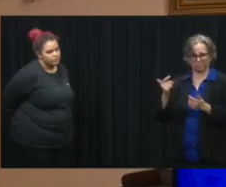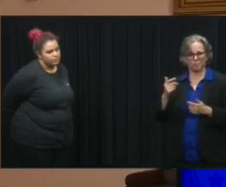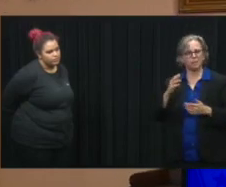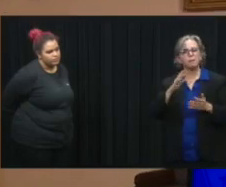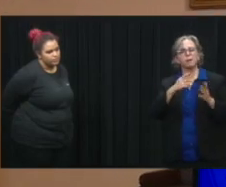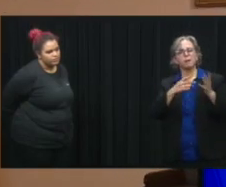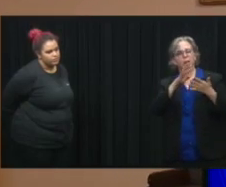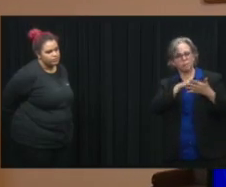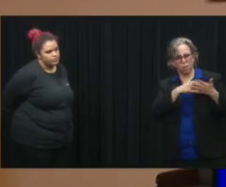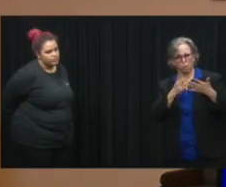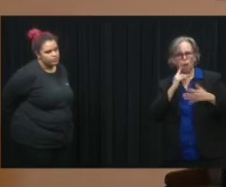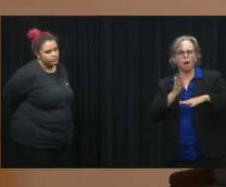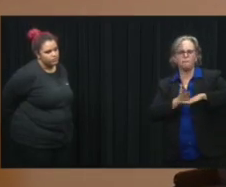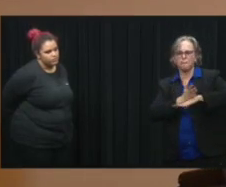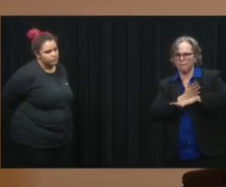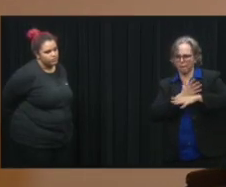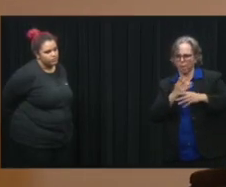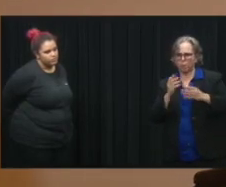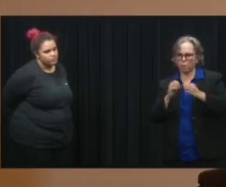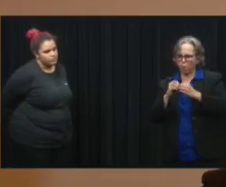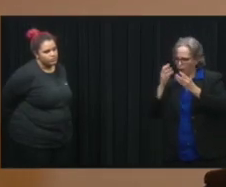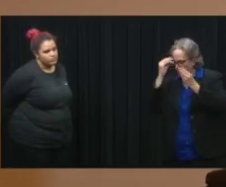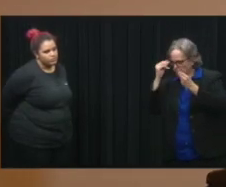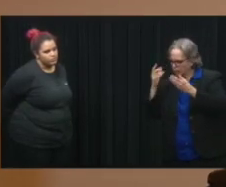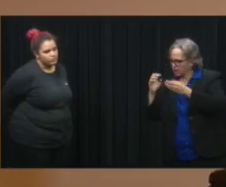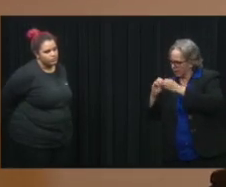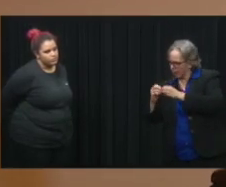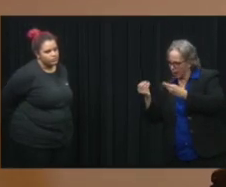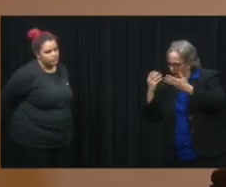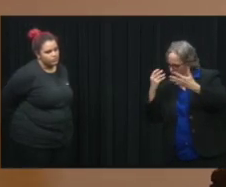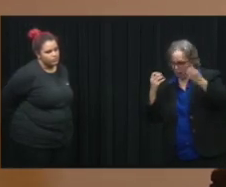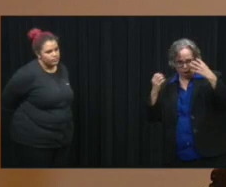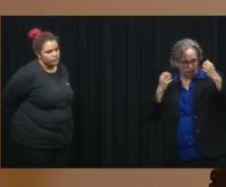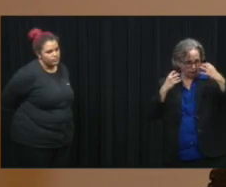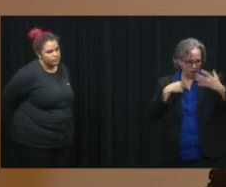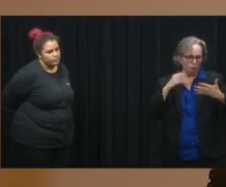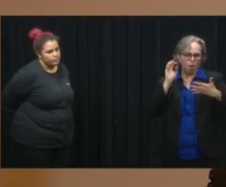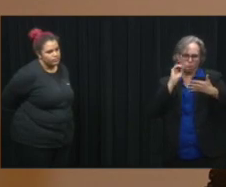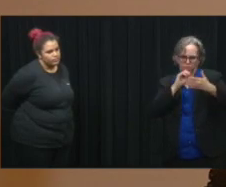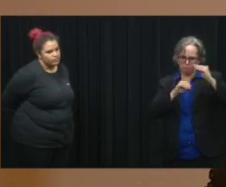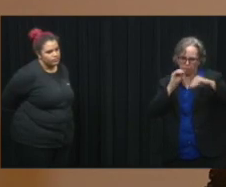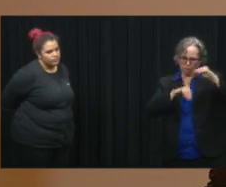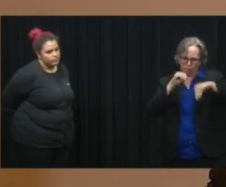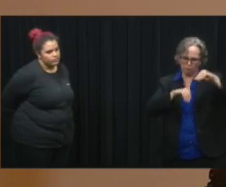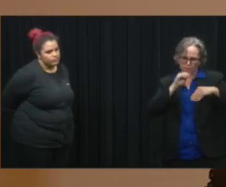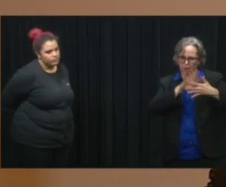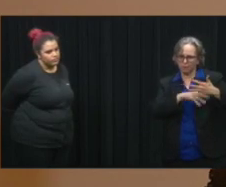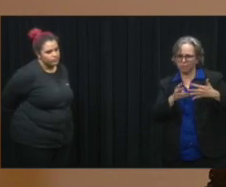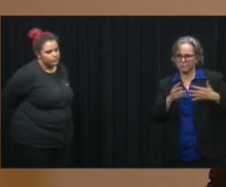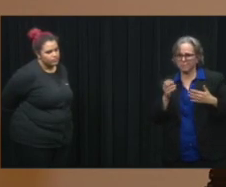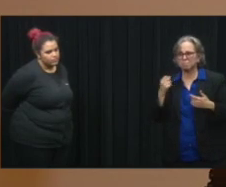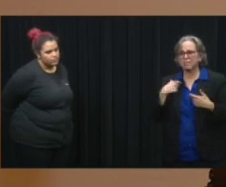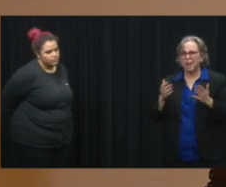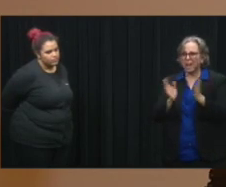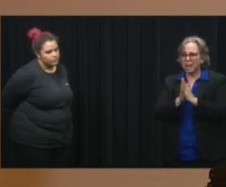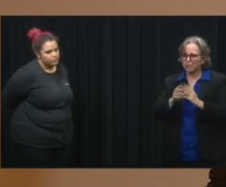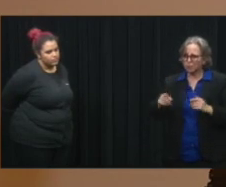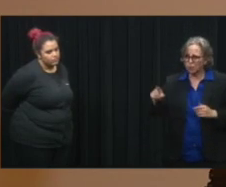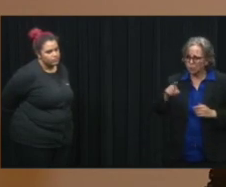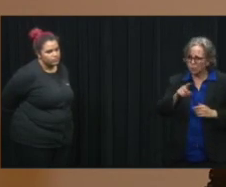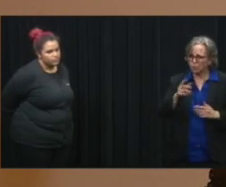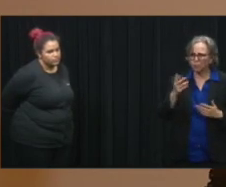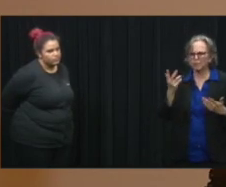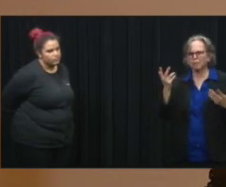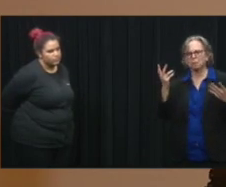more accurate with time. But I encourage people to see this as it is. It's that compass, it's that tool